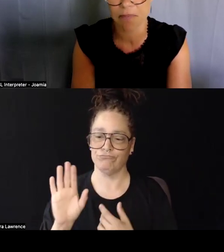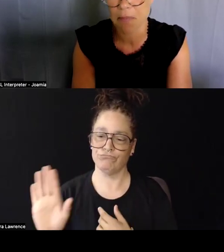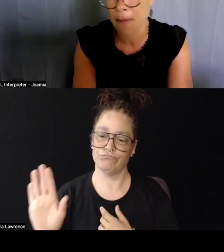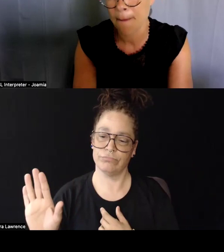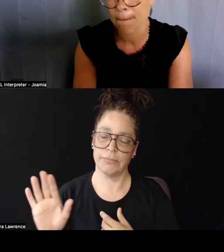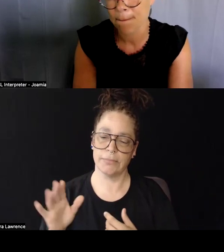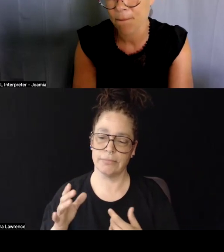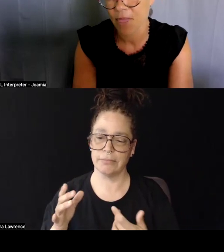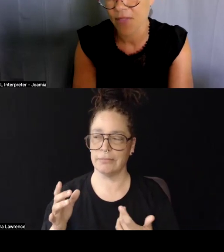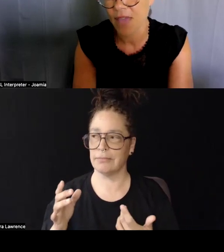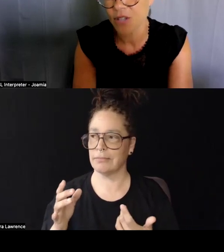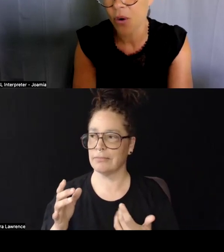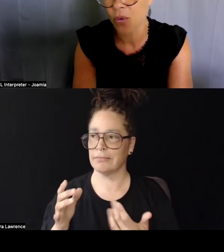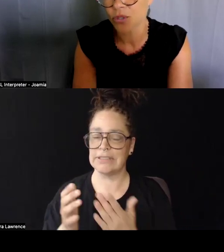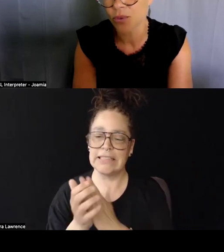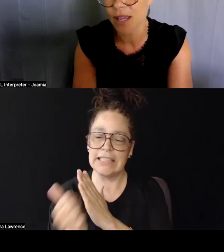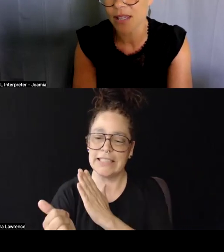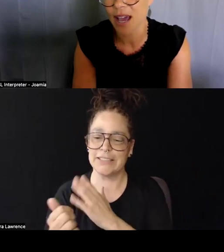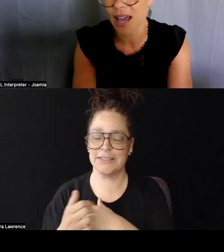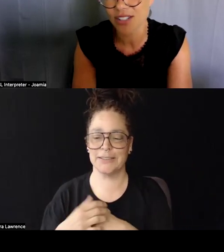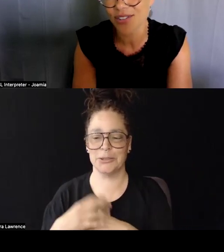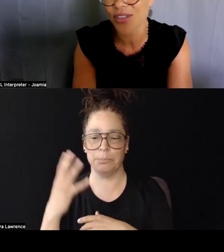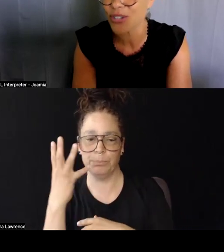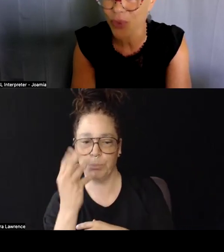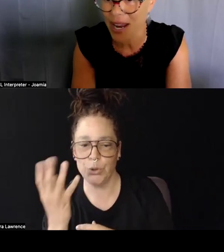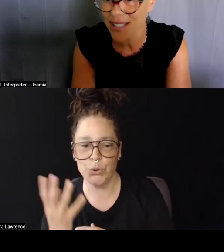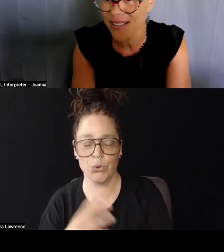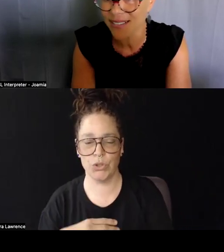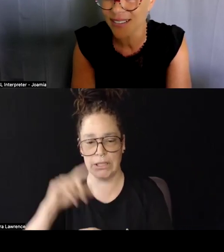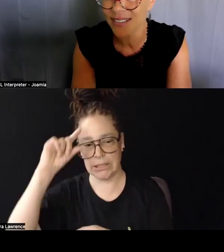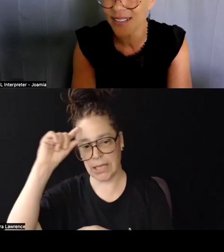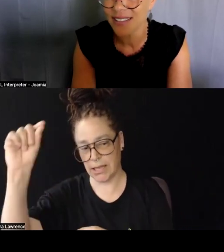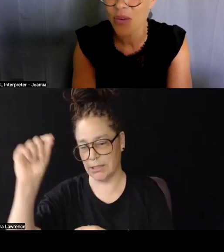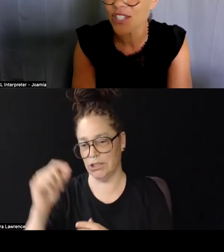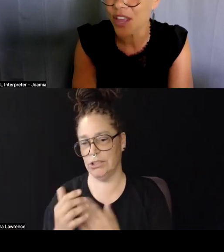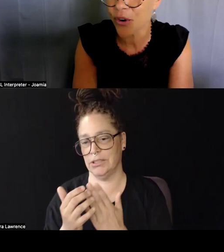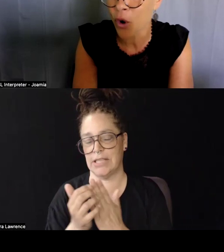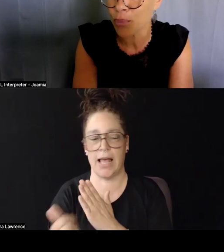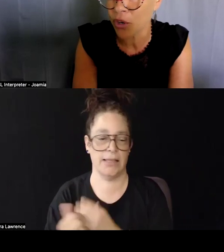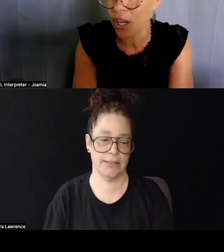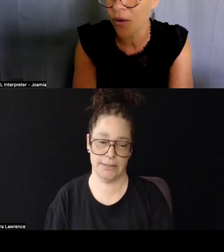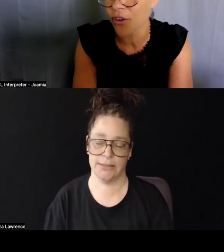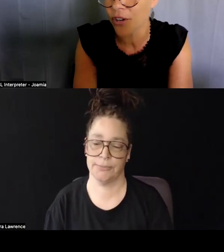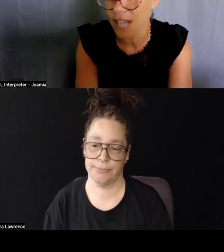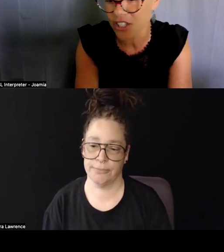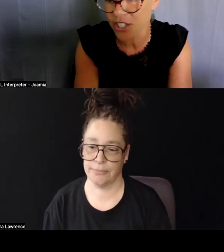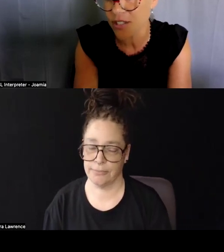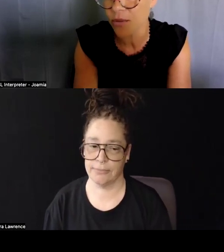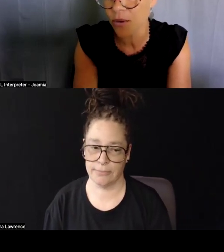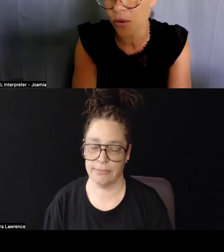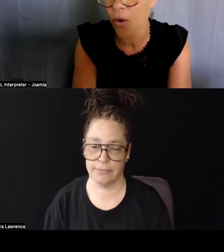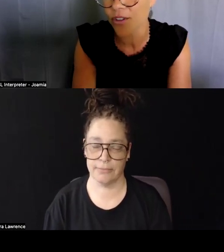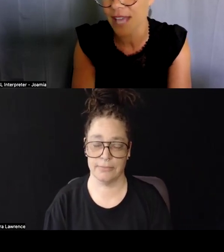classroom. They don't recognize their strengths. They don't see their own beauty, their